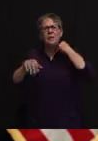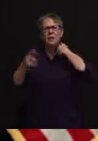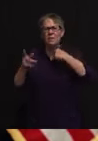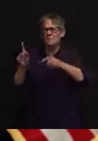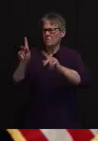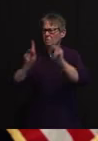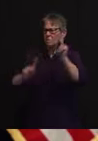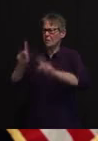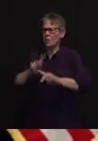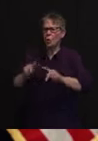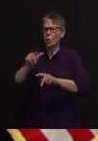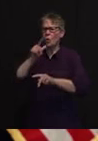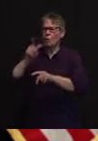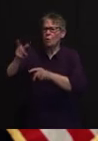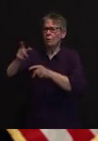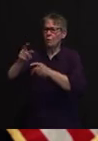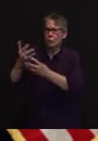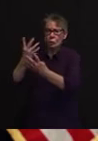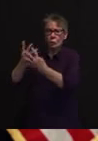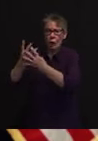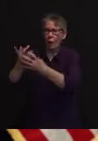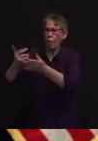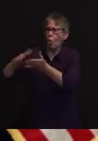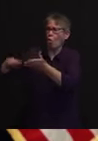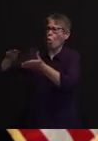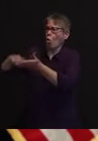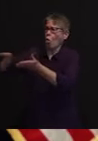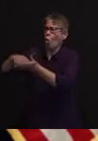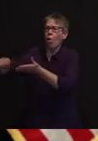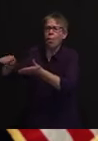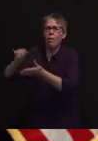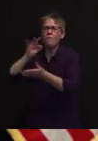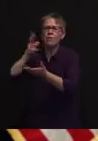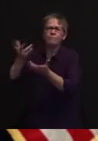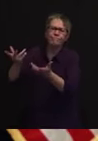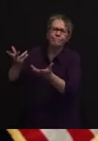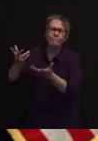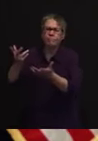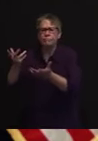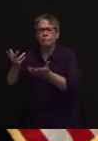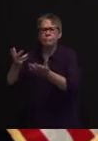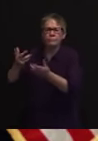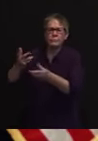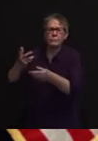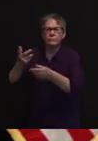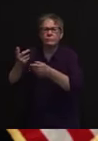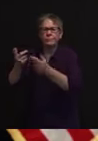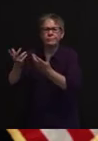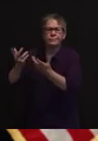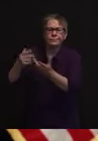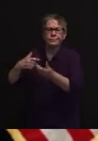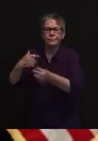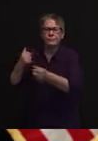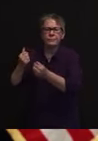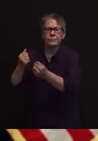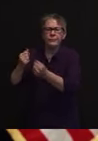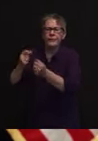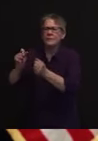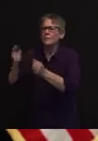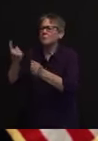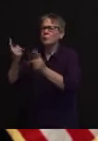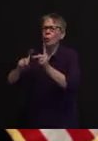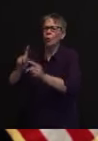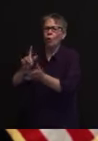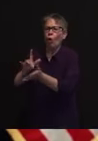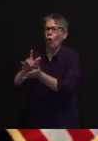depend on the specific situation there. I could have guessed that. So that's probably also a better answer. As it relates to drugs and